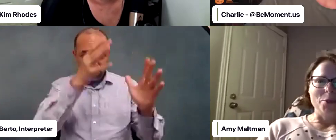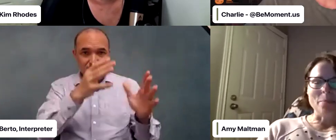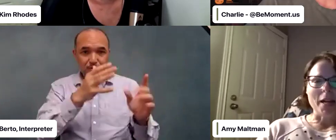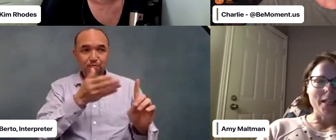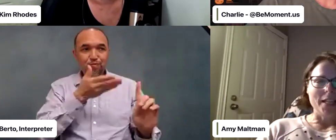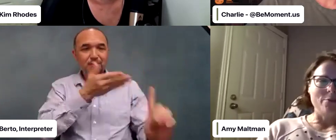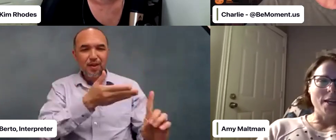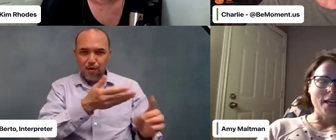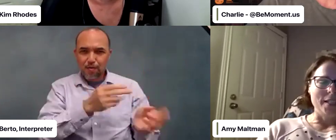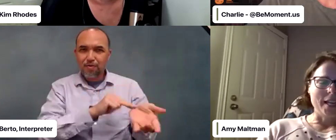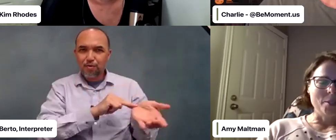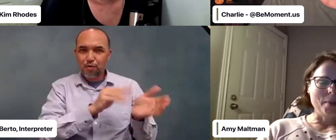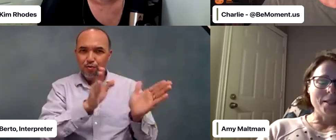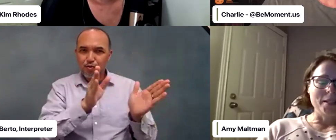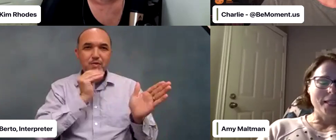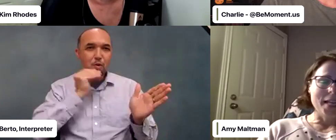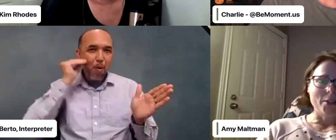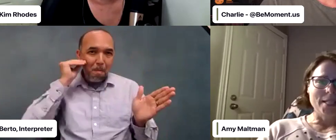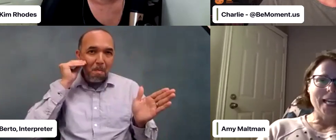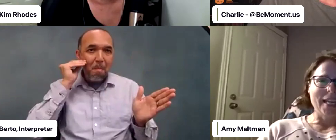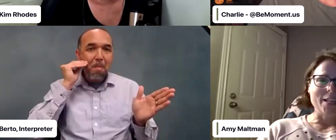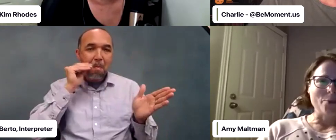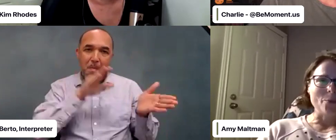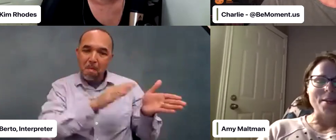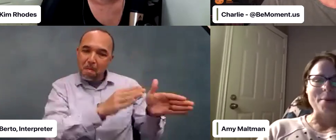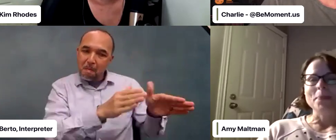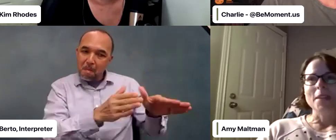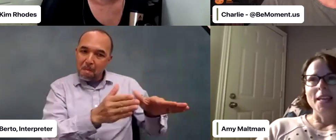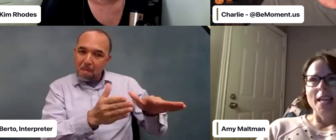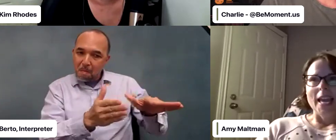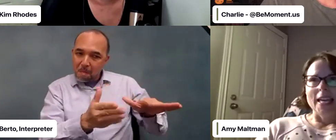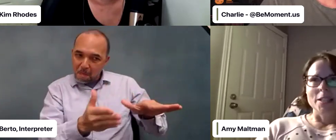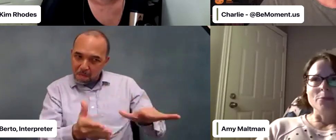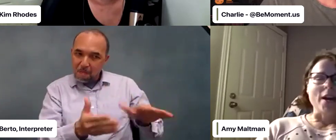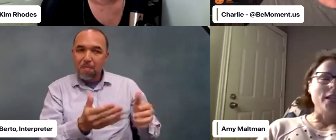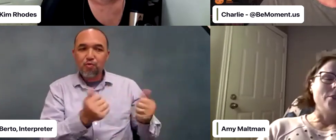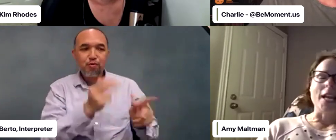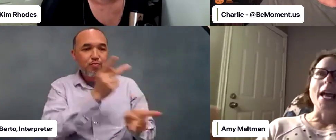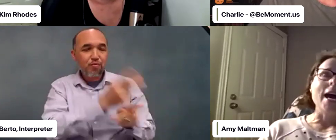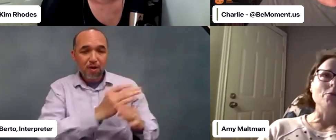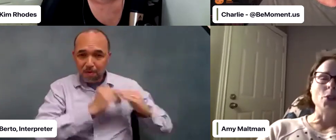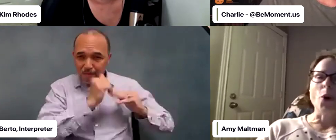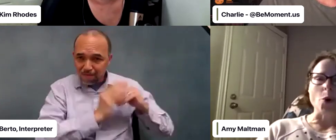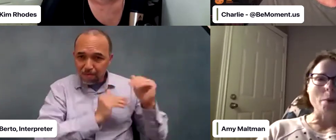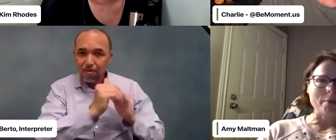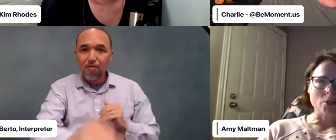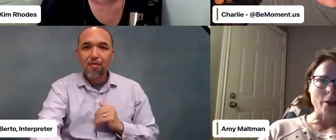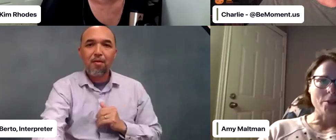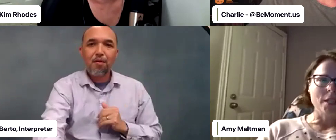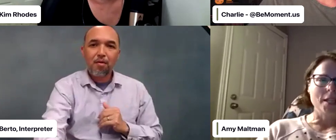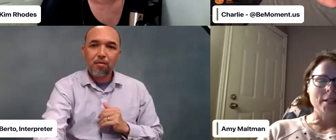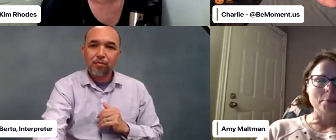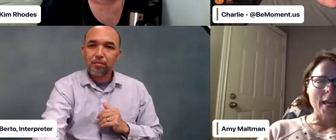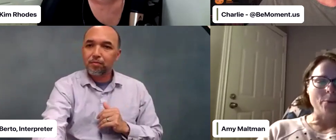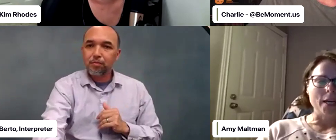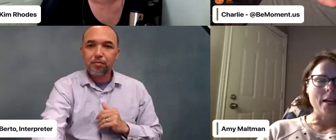and was on palliative, and I had spent the entire day in the room with him. And finally, I was like, I have to go home. I'm